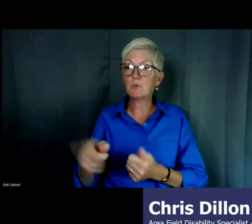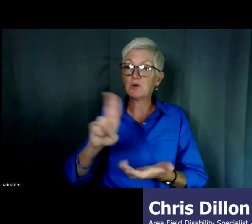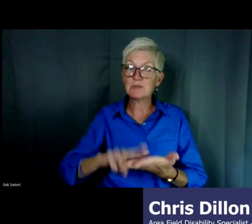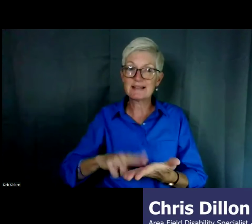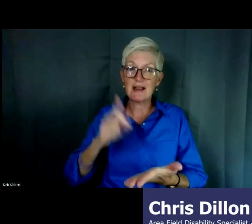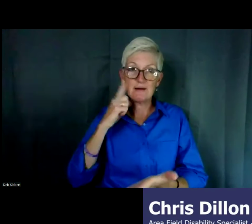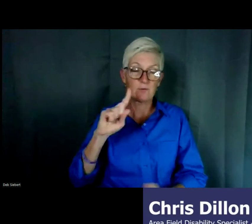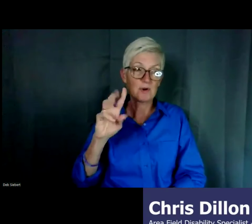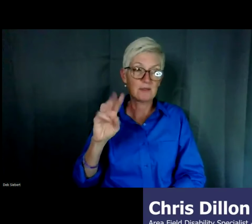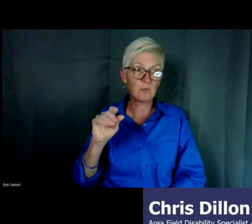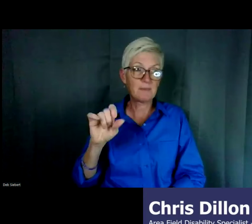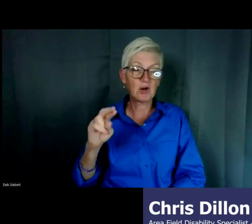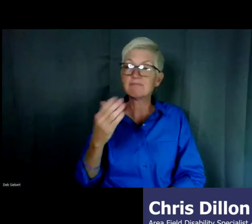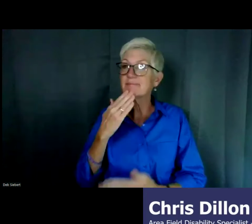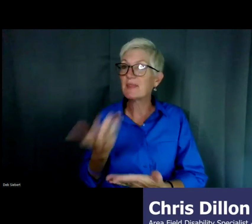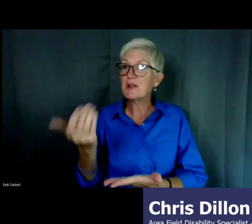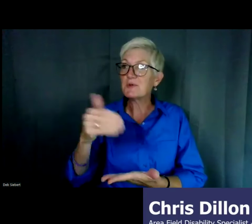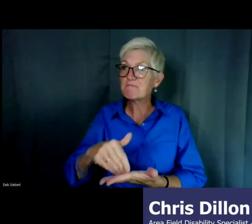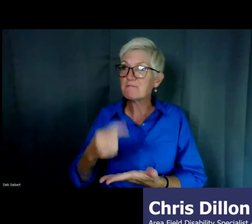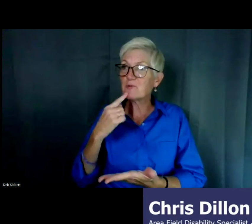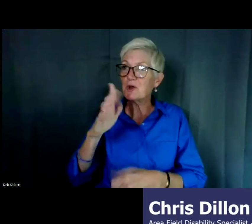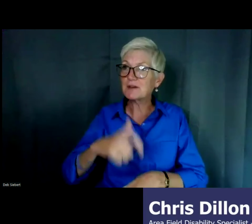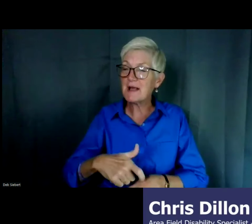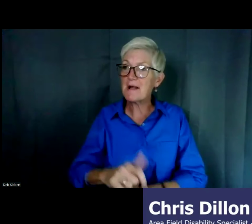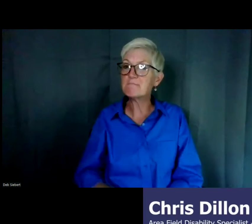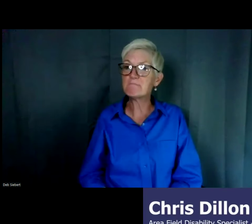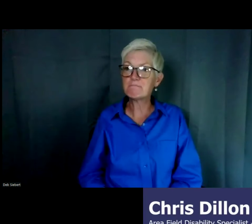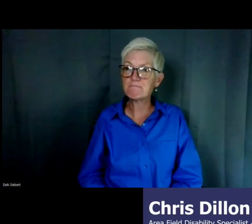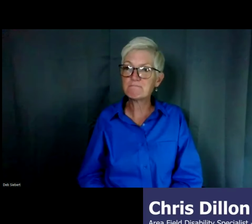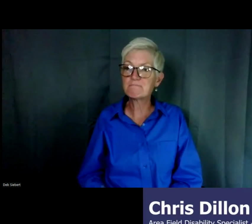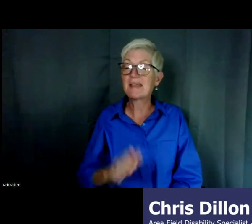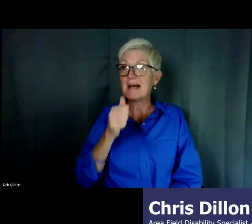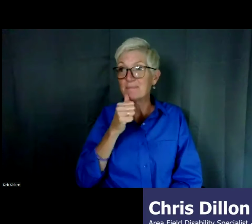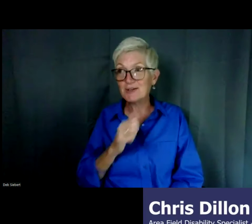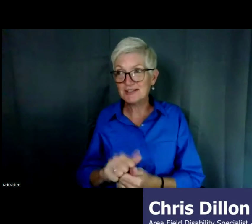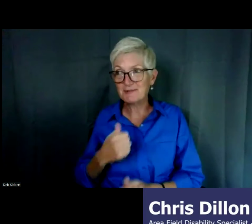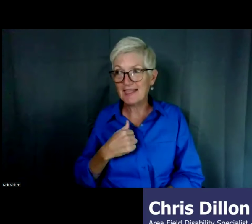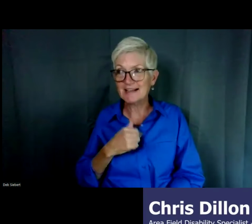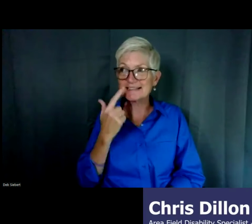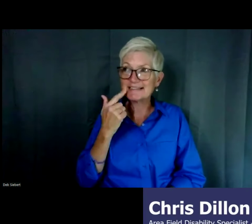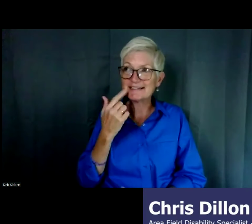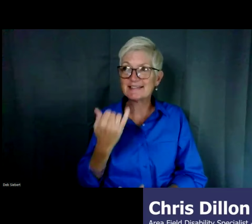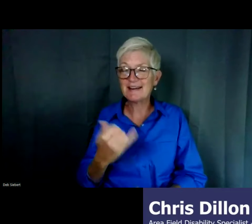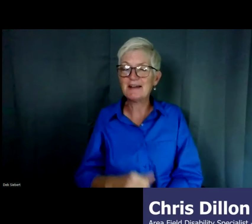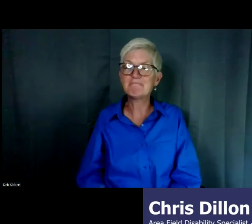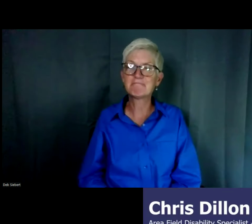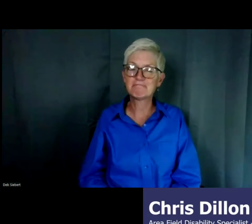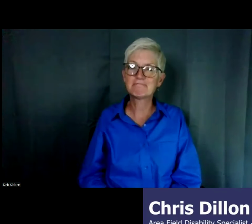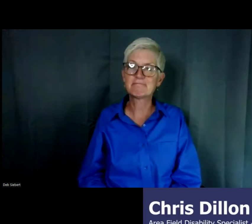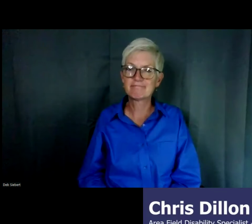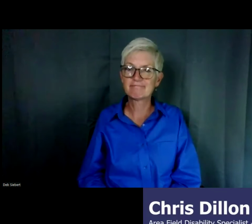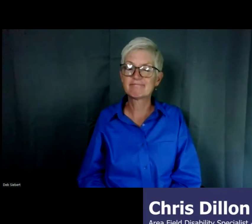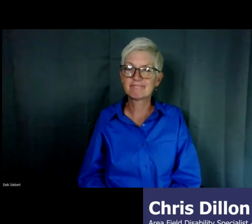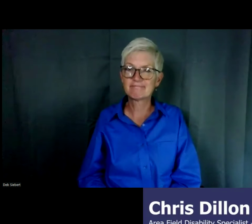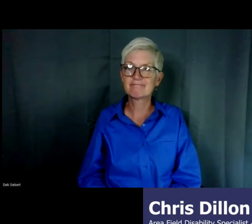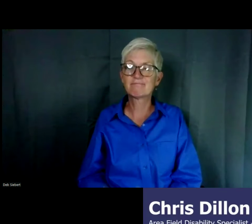webinar. And again, I want to thank you all for your time and patience with us today. But it